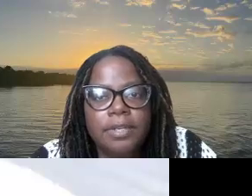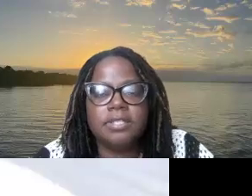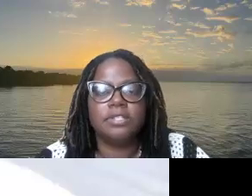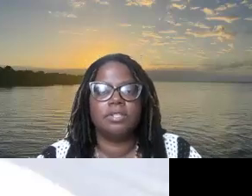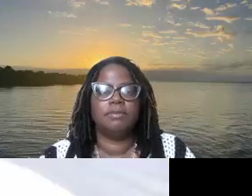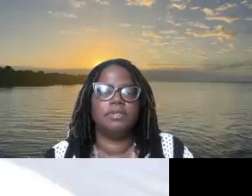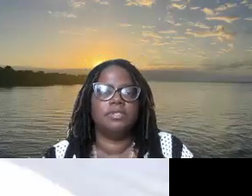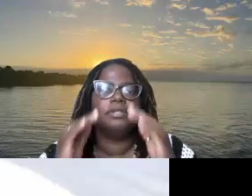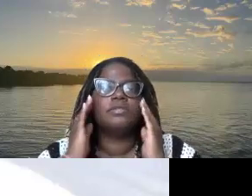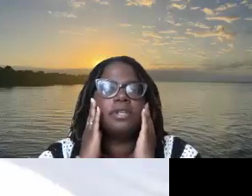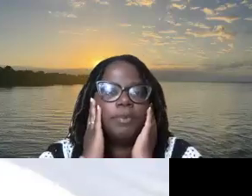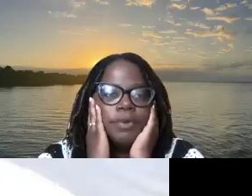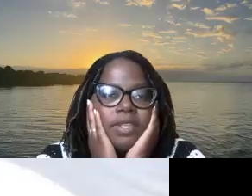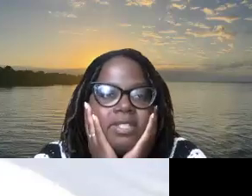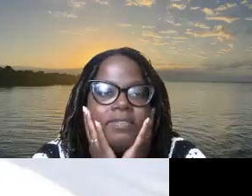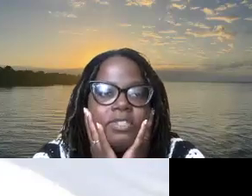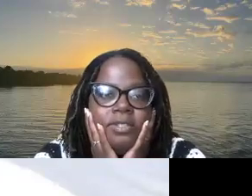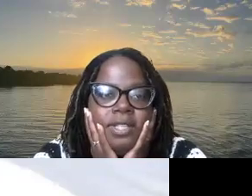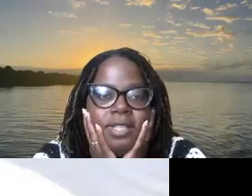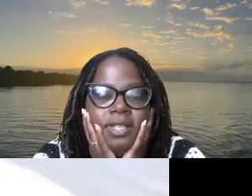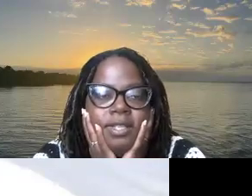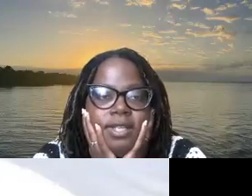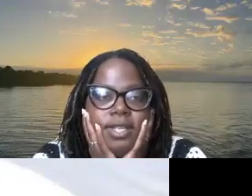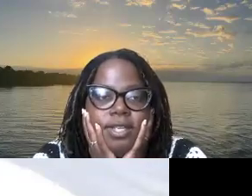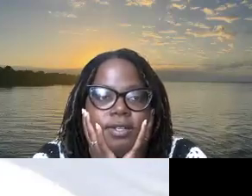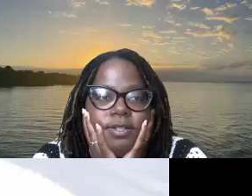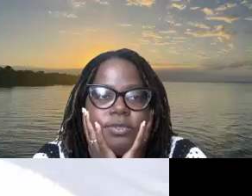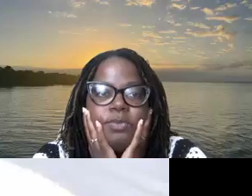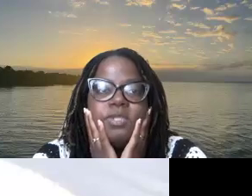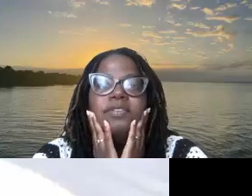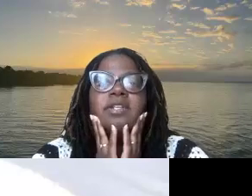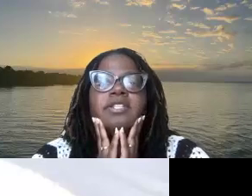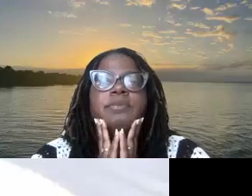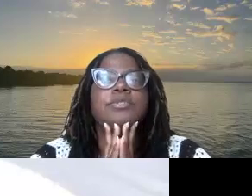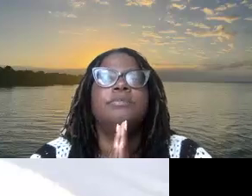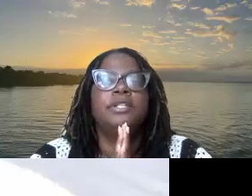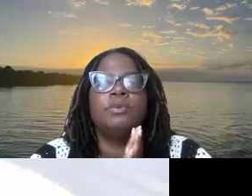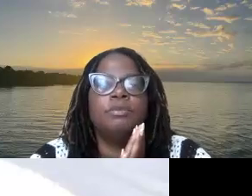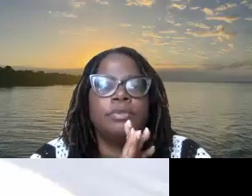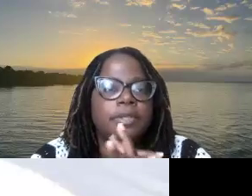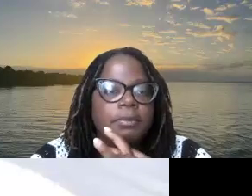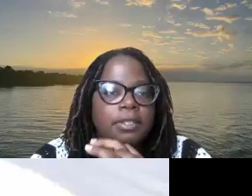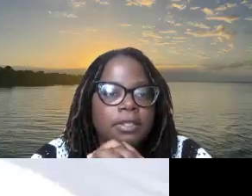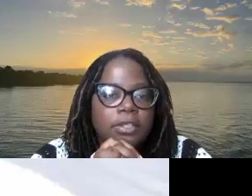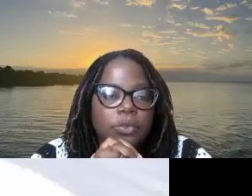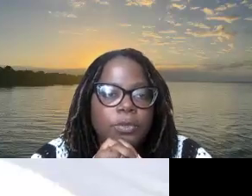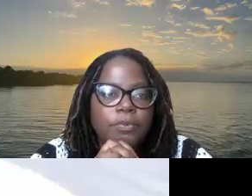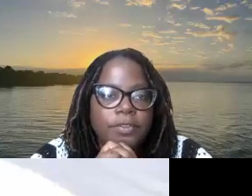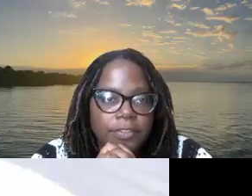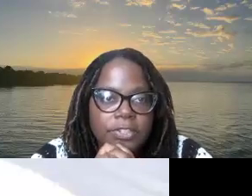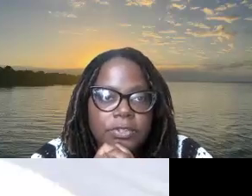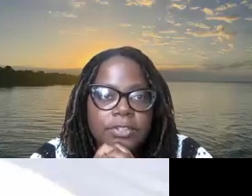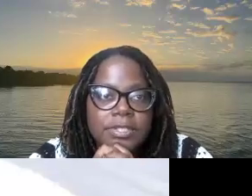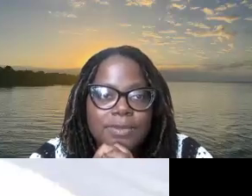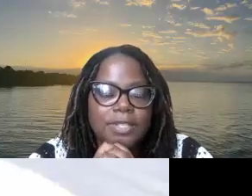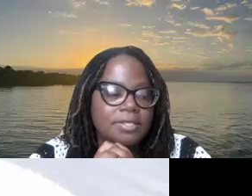In my organization, I wanted to share a couple more things I haven't shared yet. I think in our culture-specific examples in management and programming, we